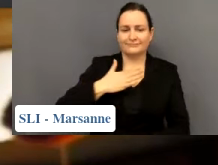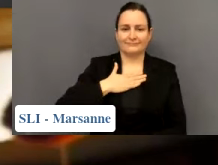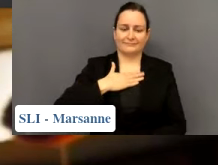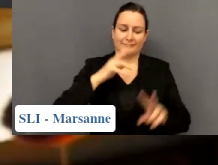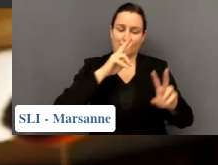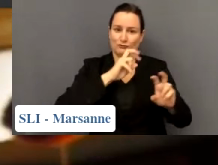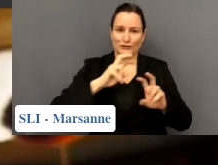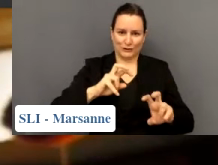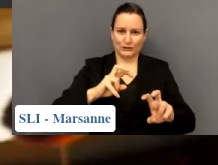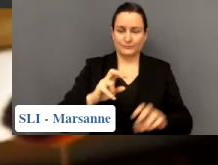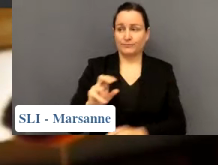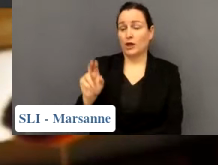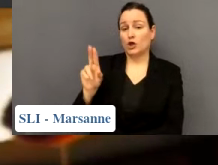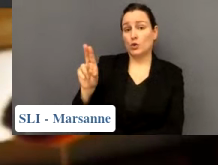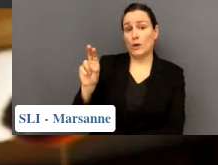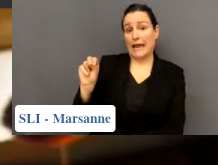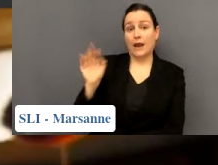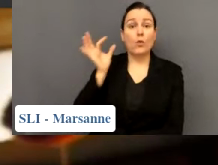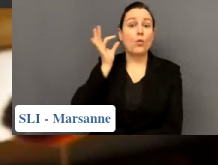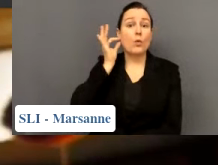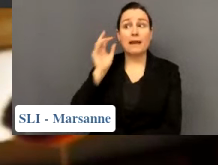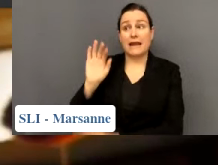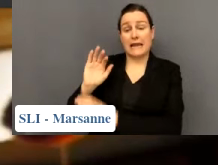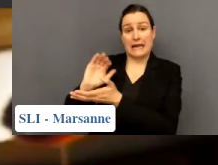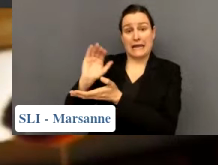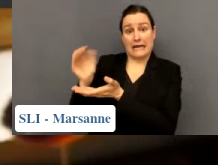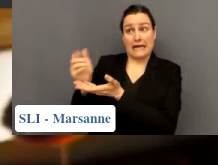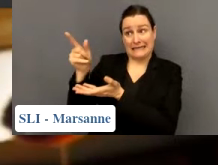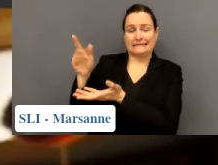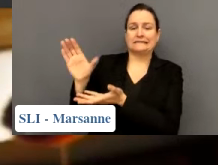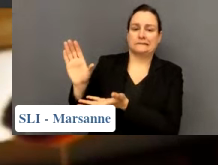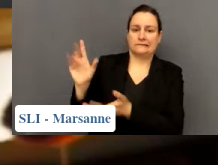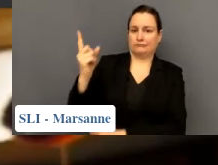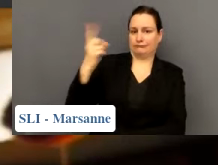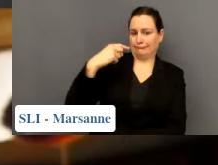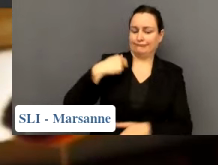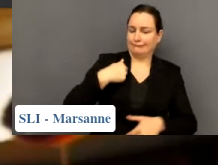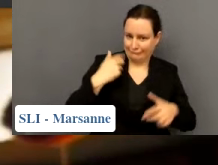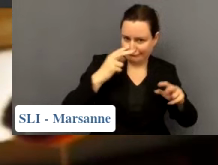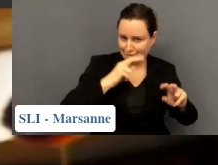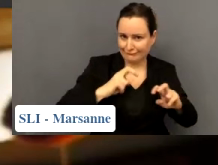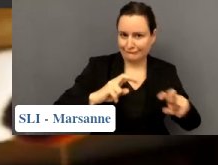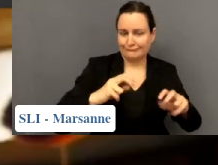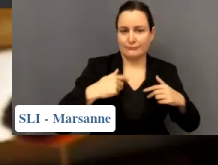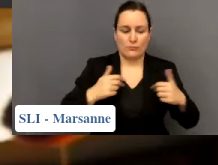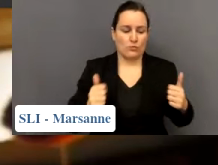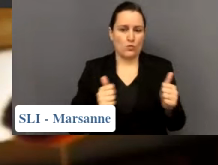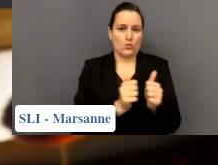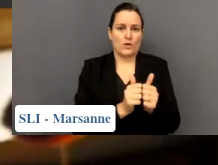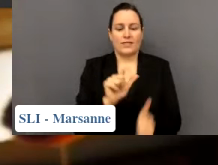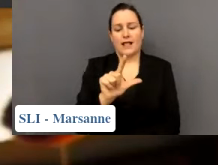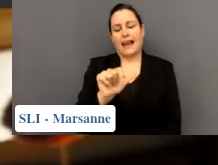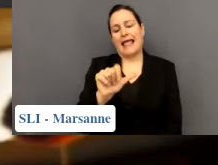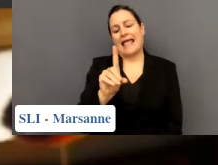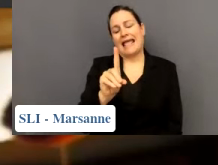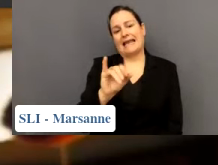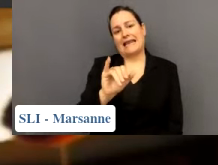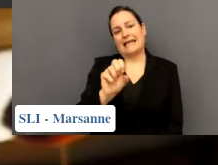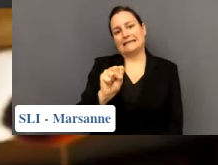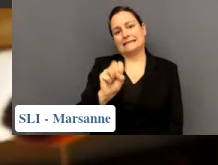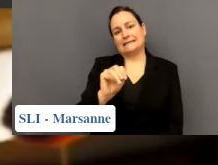by UN Women and conducted in collaboration with my colleagues at Ladysmith, Dr. Lorena Fuentes and